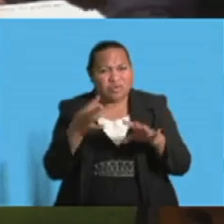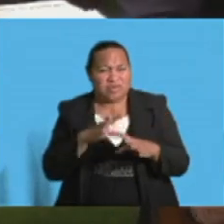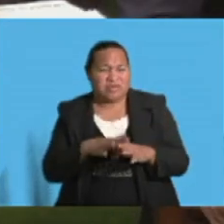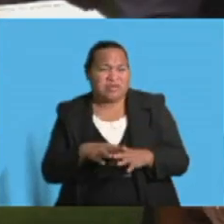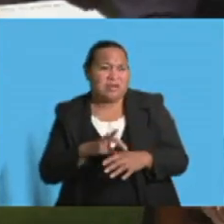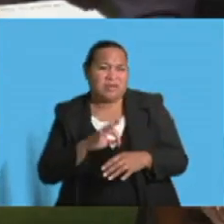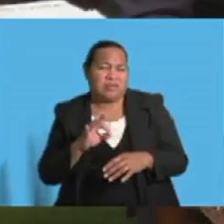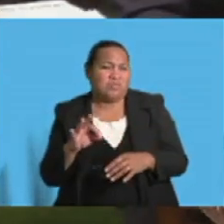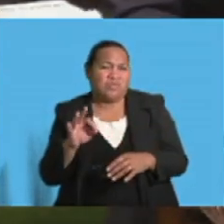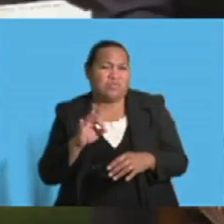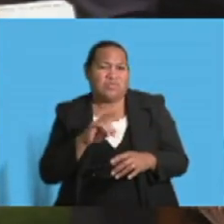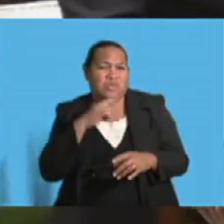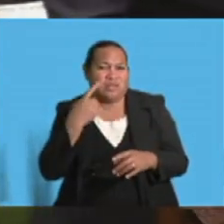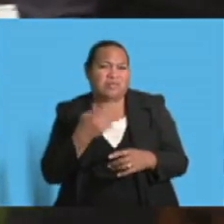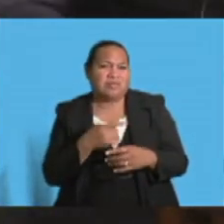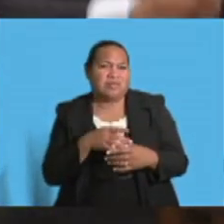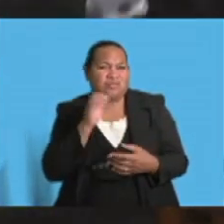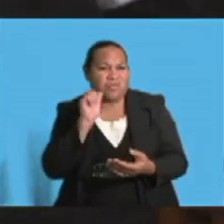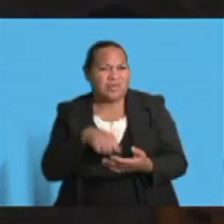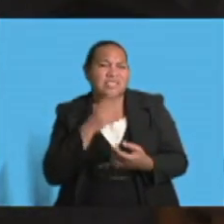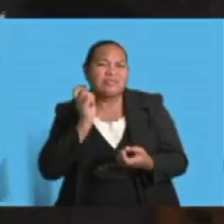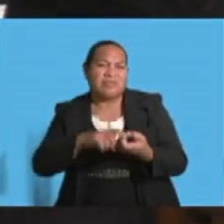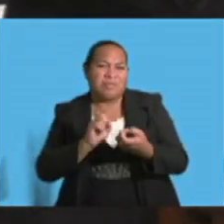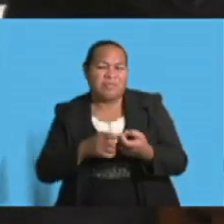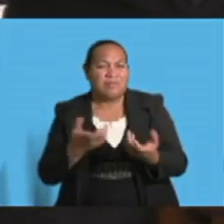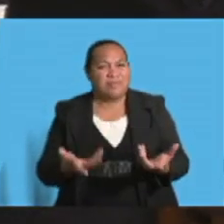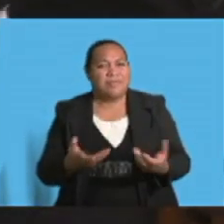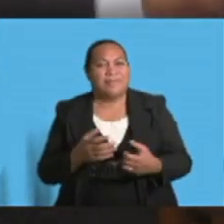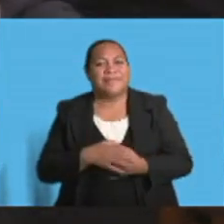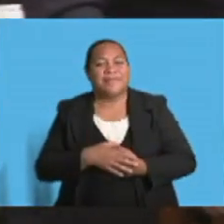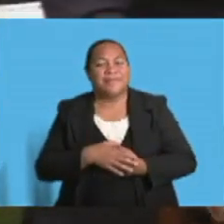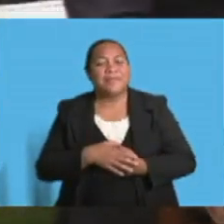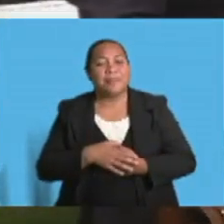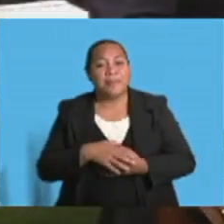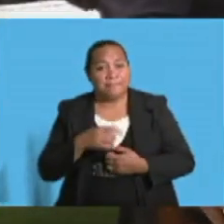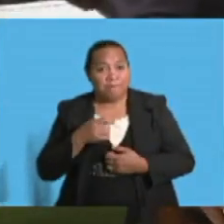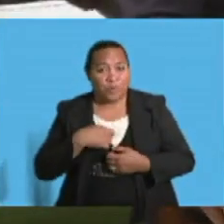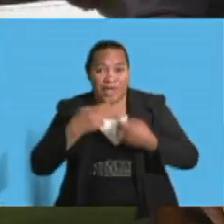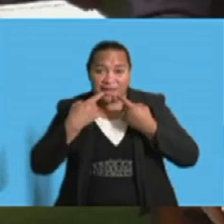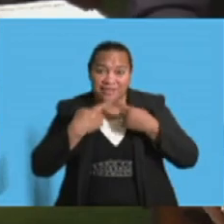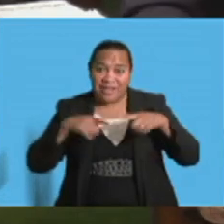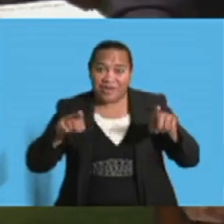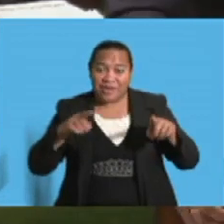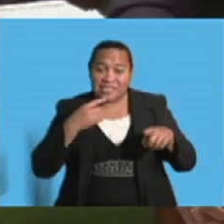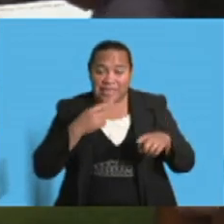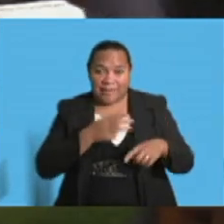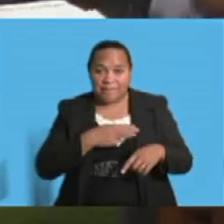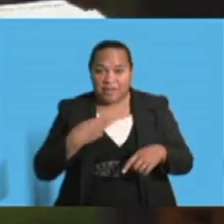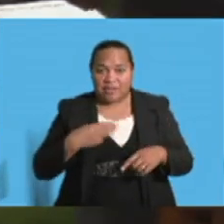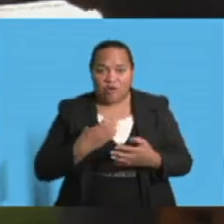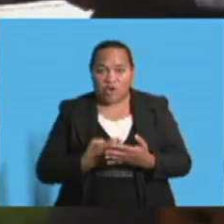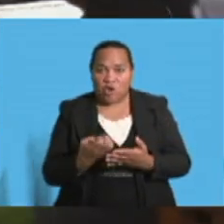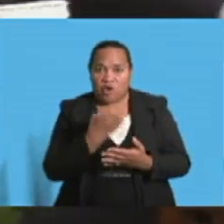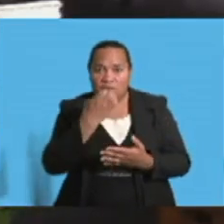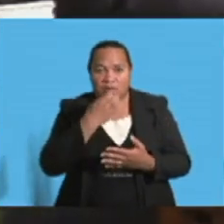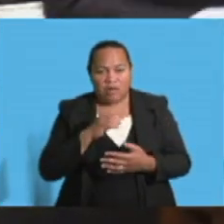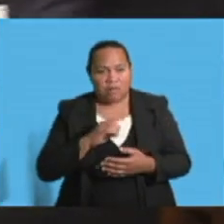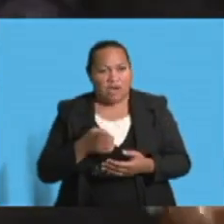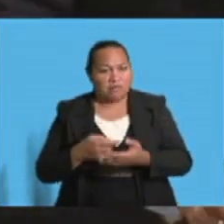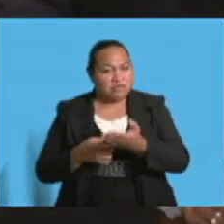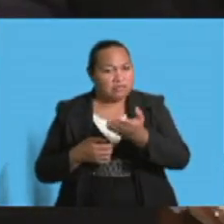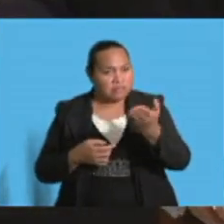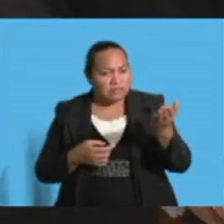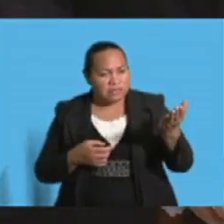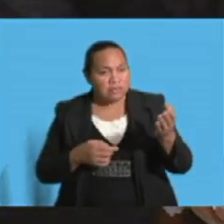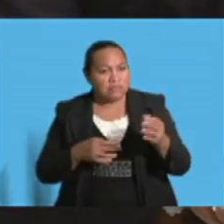of, Madam Speaker, credibility. Madam Speaker, when we had announced that we're going to have a Ministry of Economy, unfortunately the Honourable Leader of Opposition in the